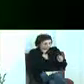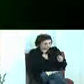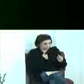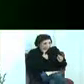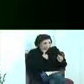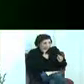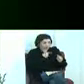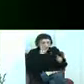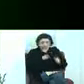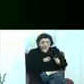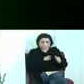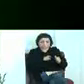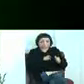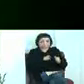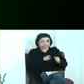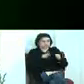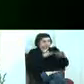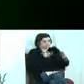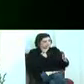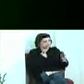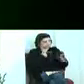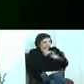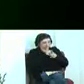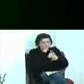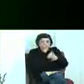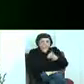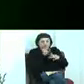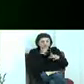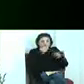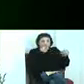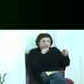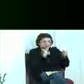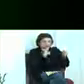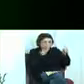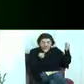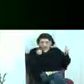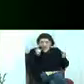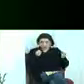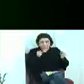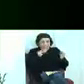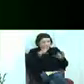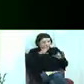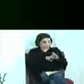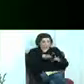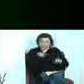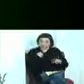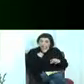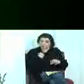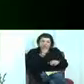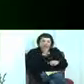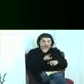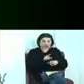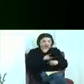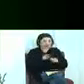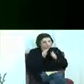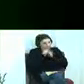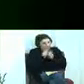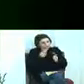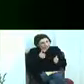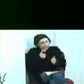am. Don't run from suffering. Embrace it. Follow me, and I will show you